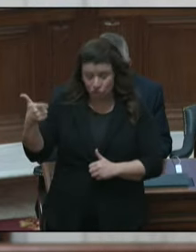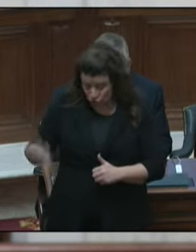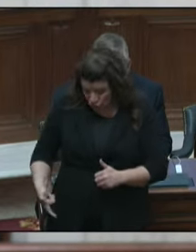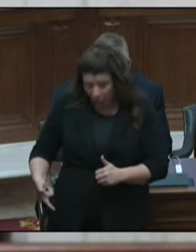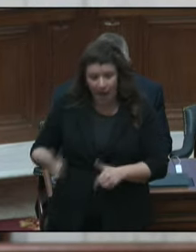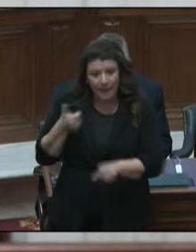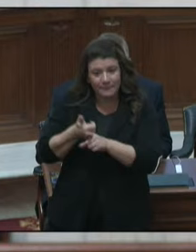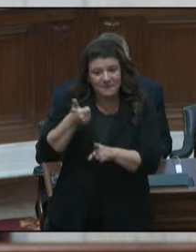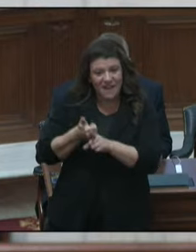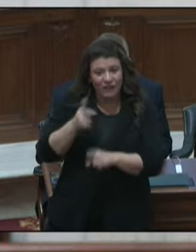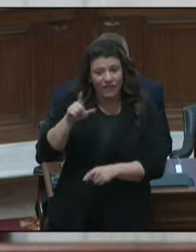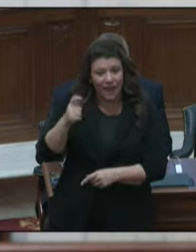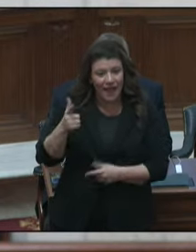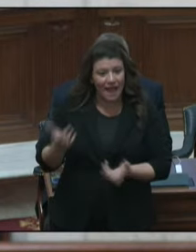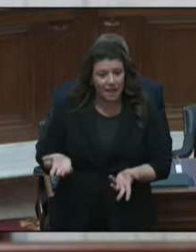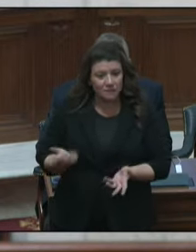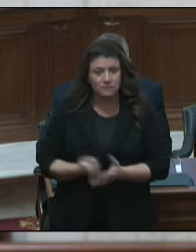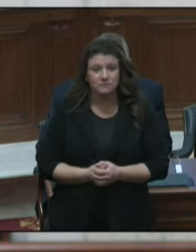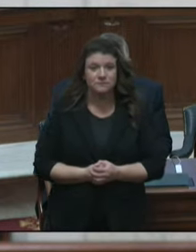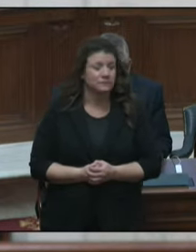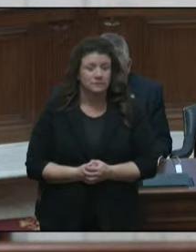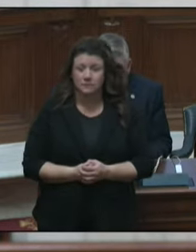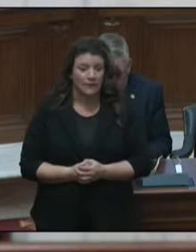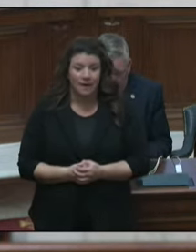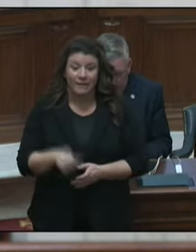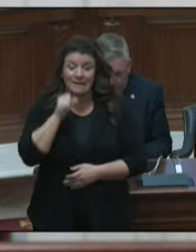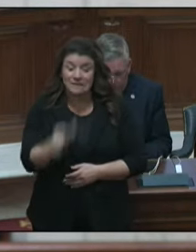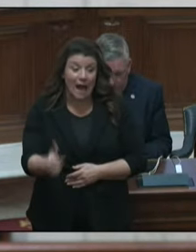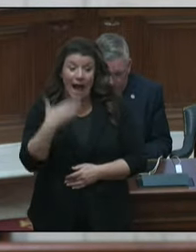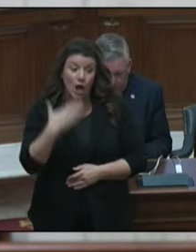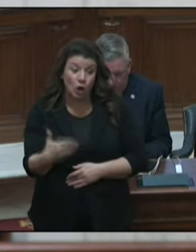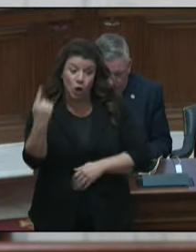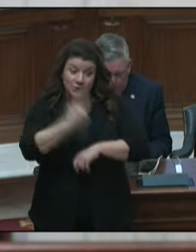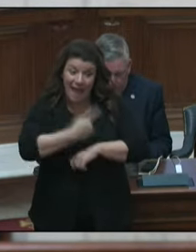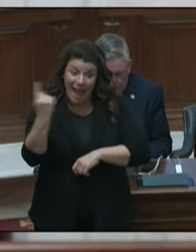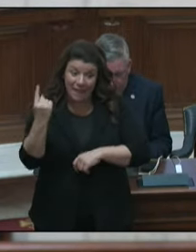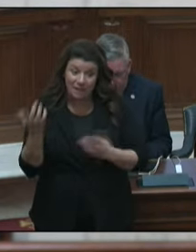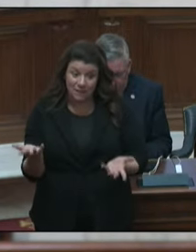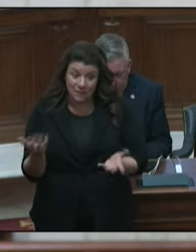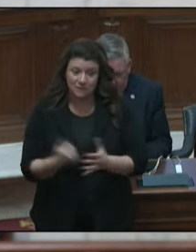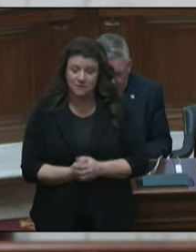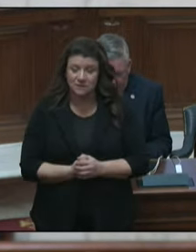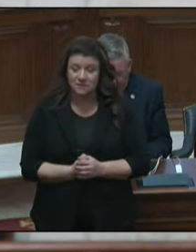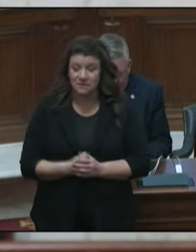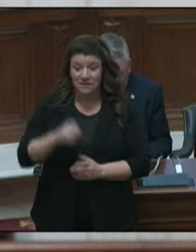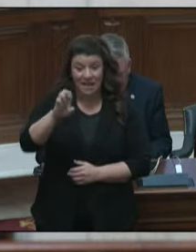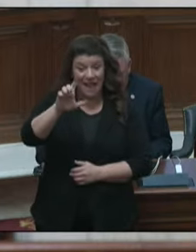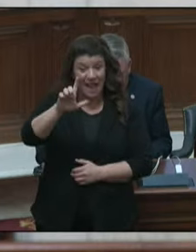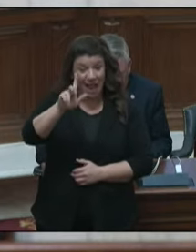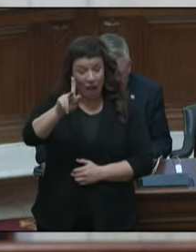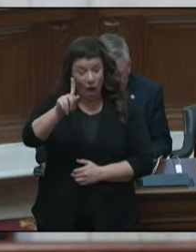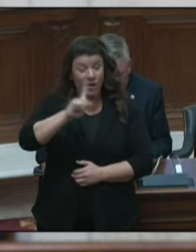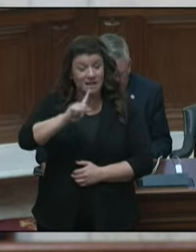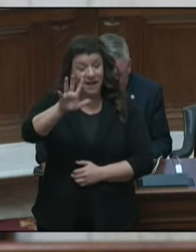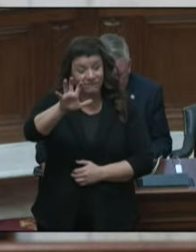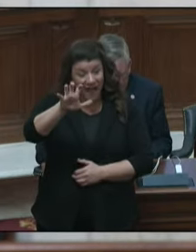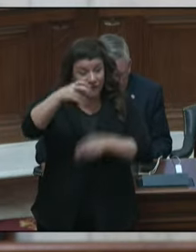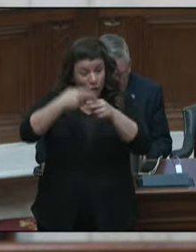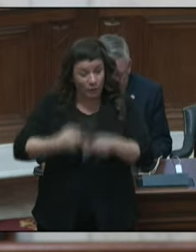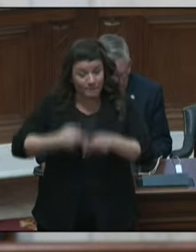it. Now, that's not a good day, because the elk is a 500-pound